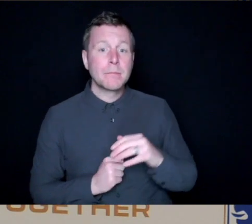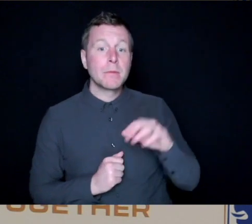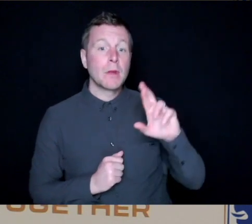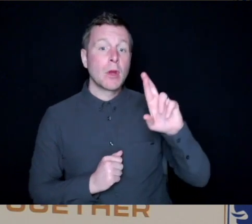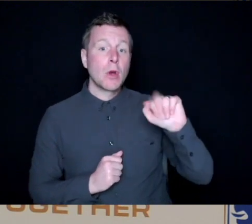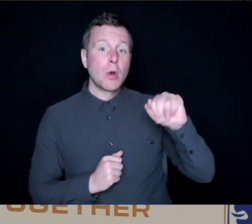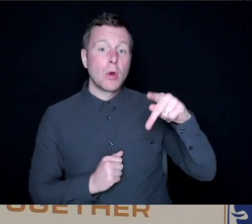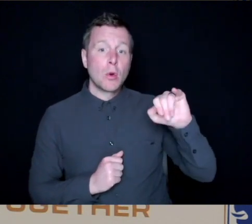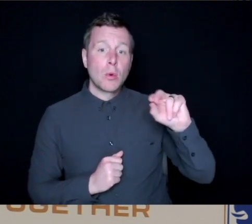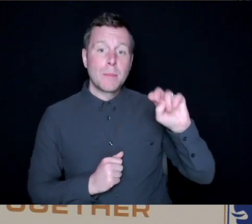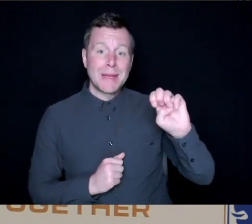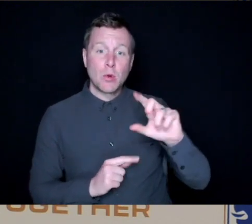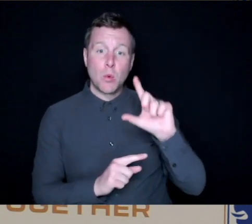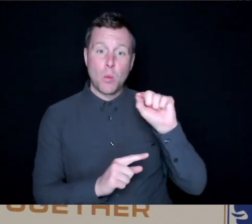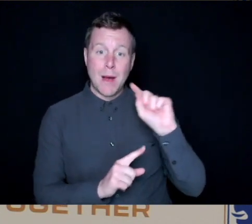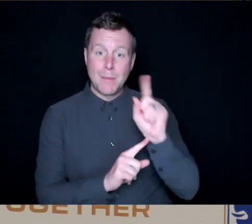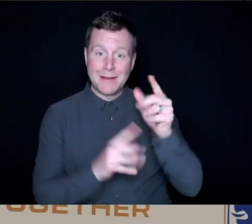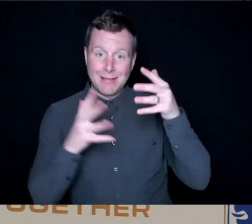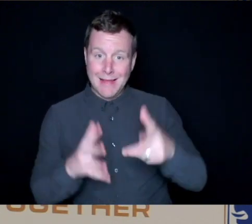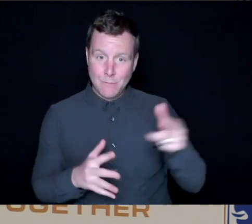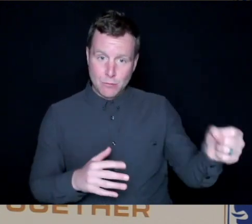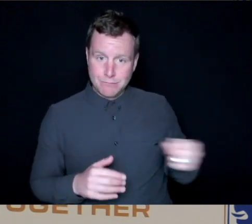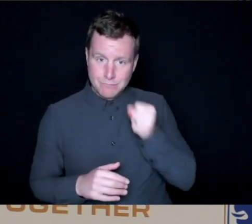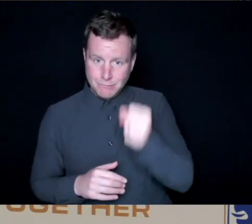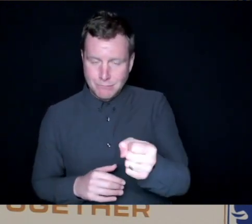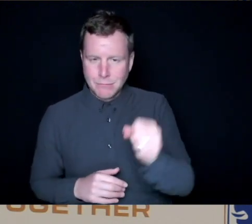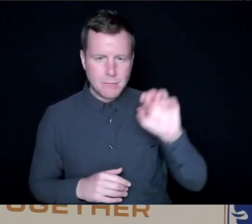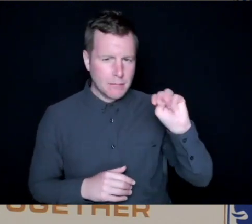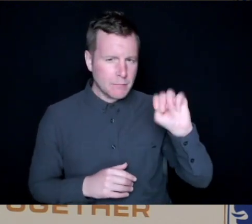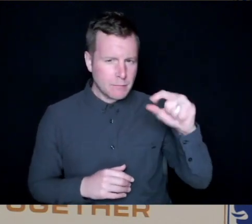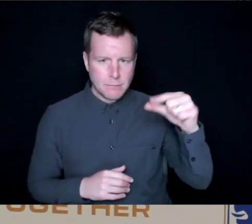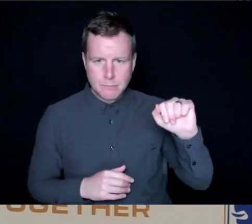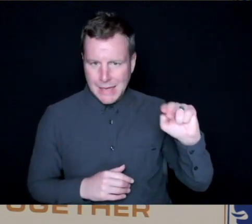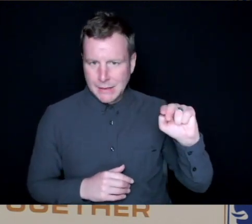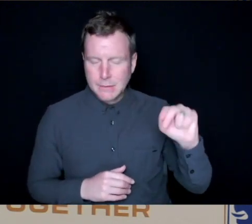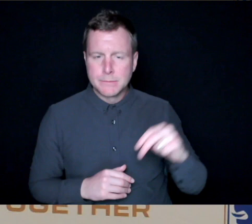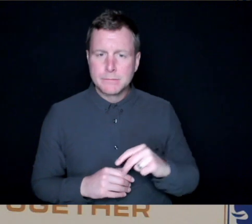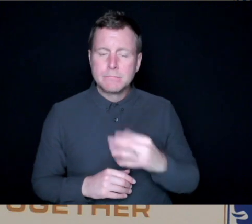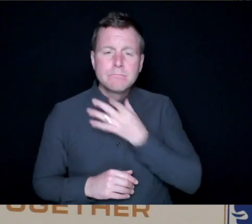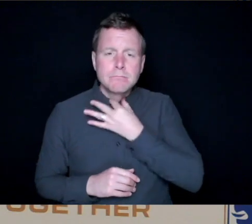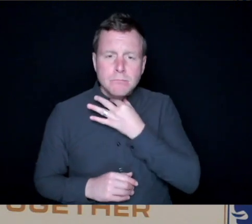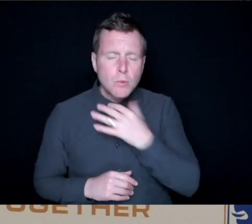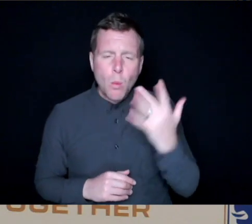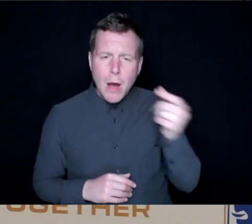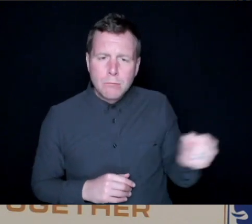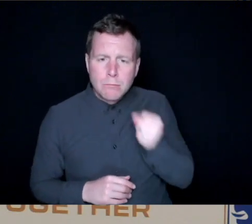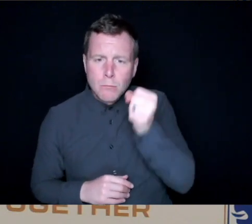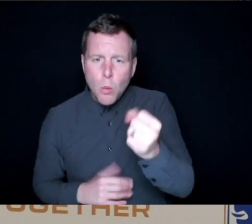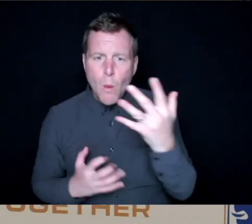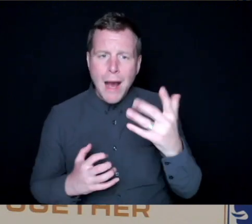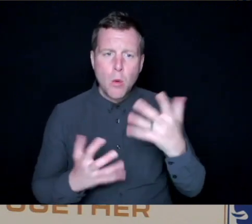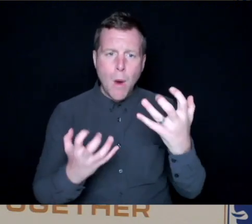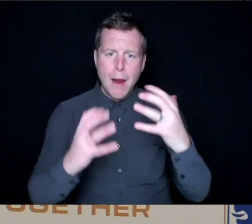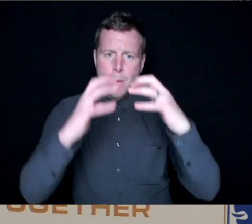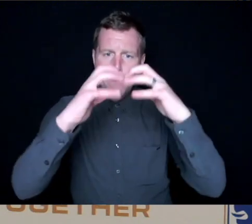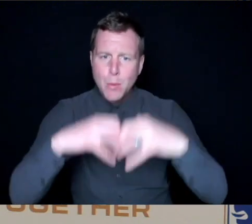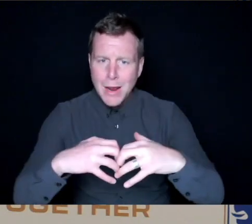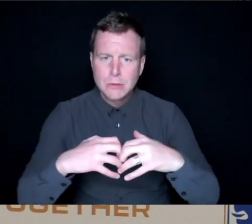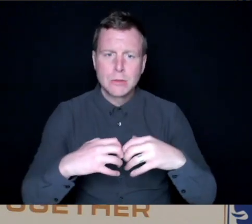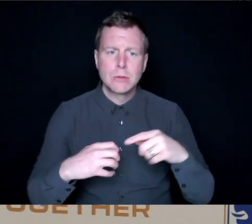in with about 20 minutes left. Yeah. And was that just to stretch the field and widen the field because it was difficult to break down so that you could get more crosses